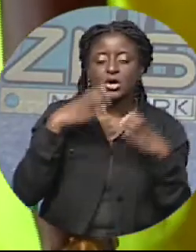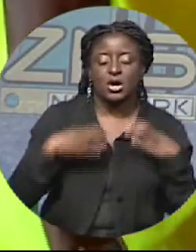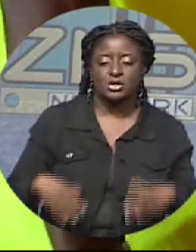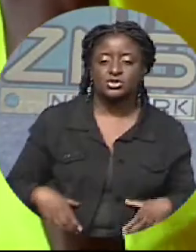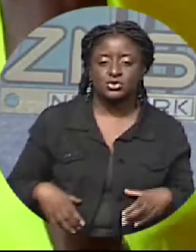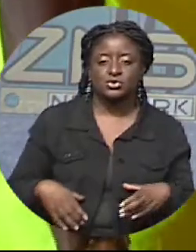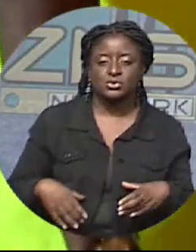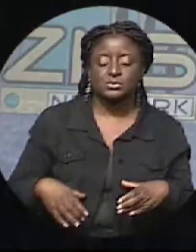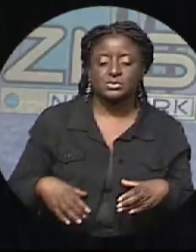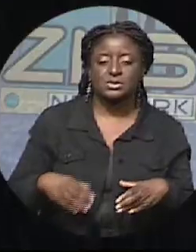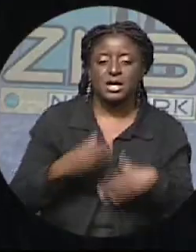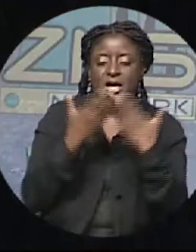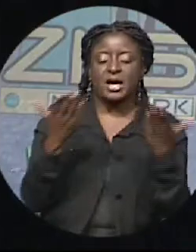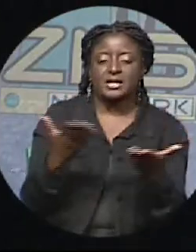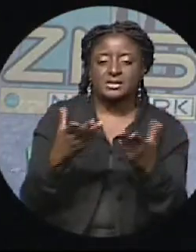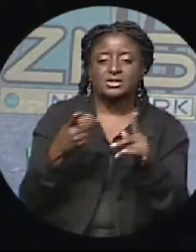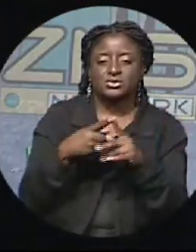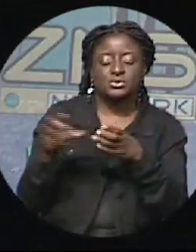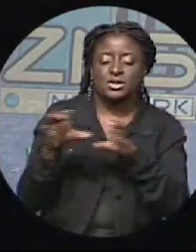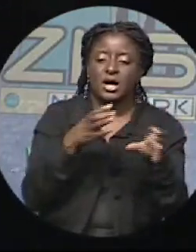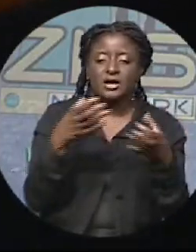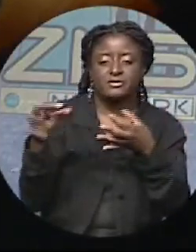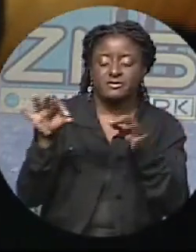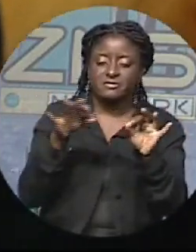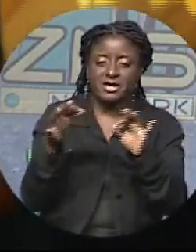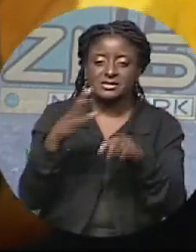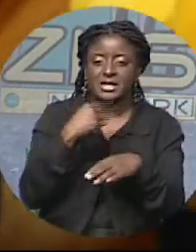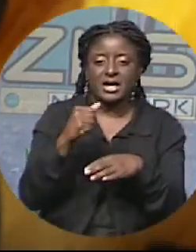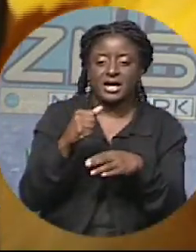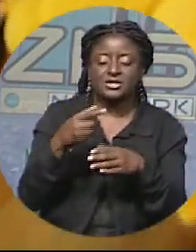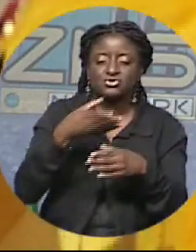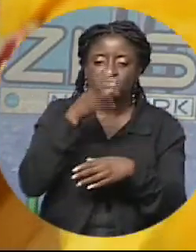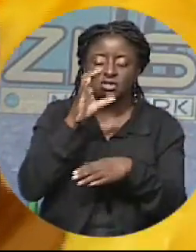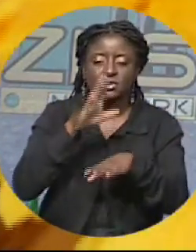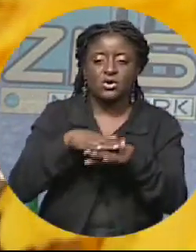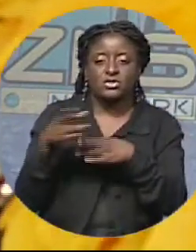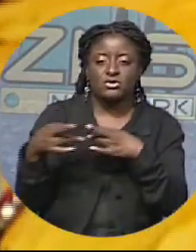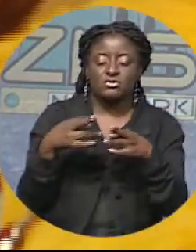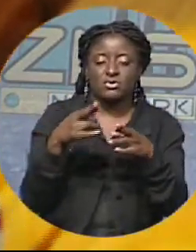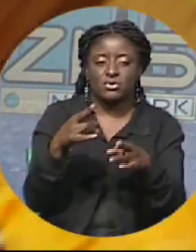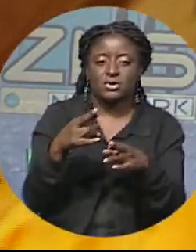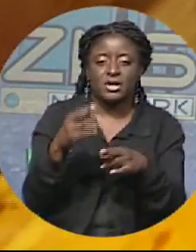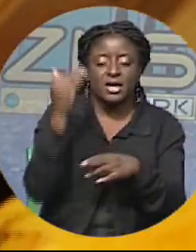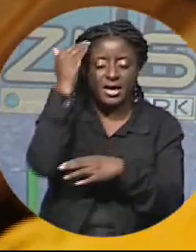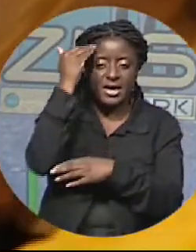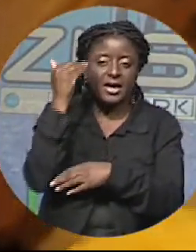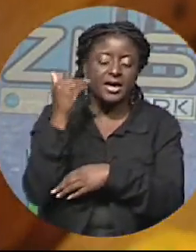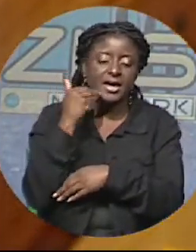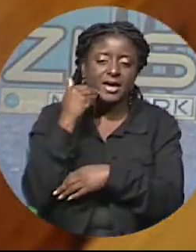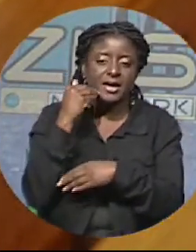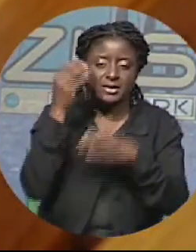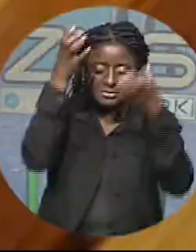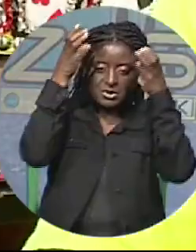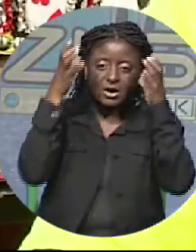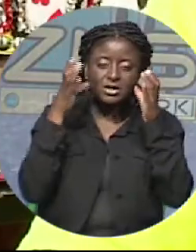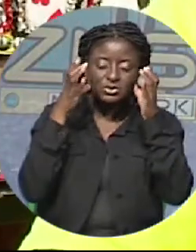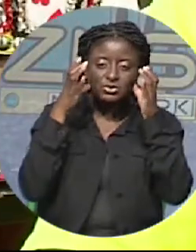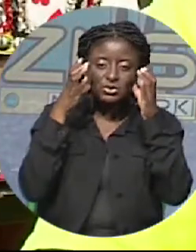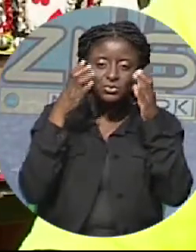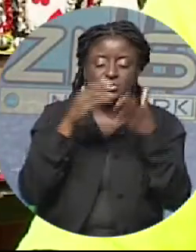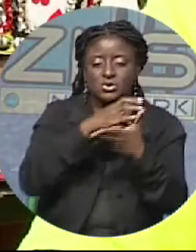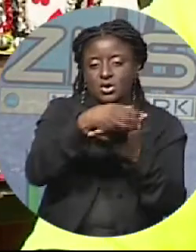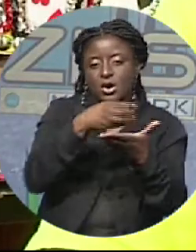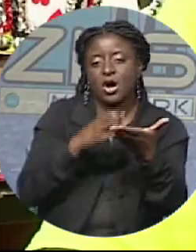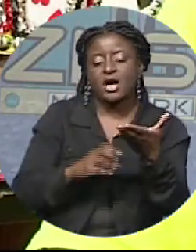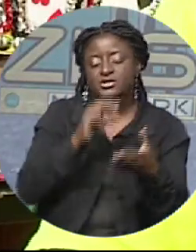road. Ladies are also $200, except for headpiece costumes that will cost $300. Johnson explains why